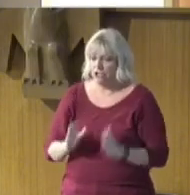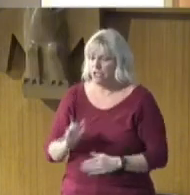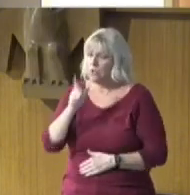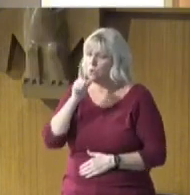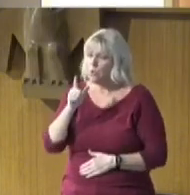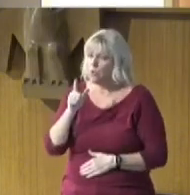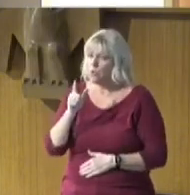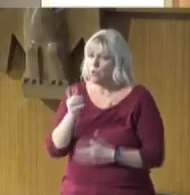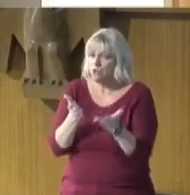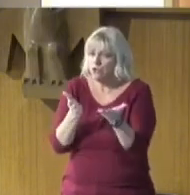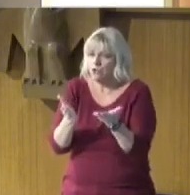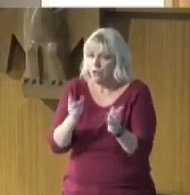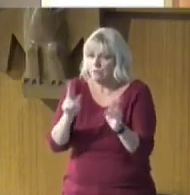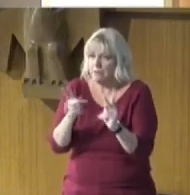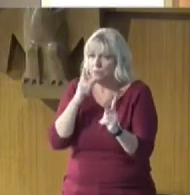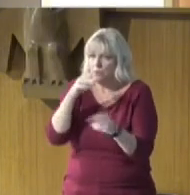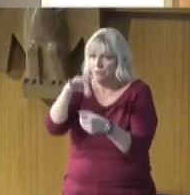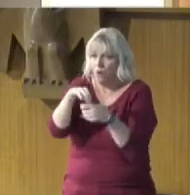vote the same as me.